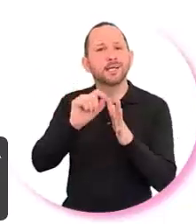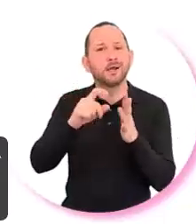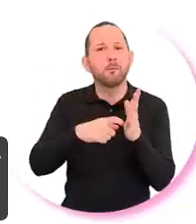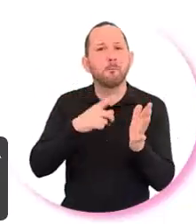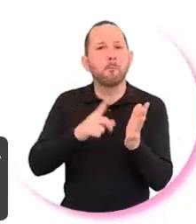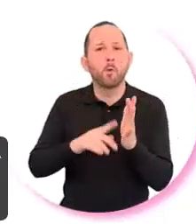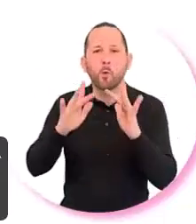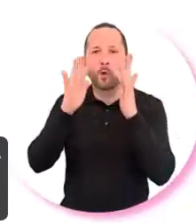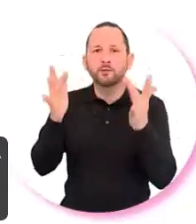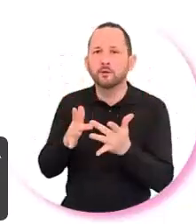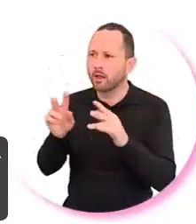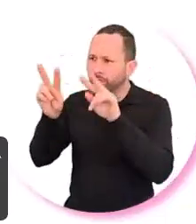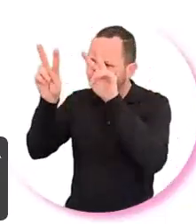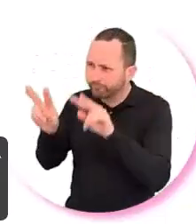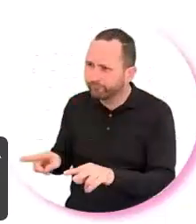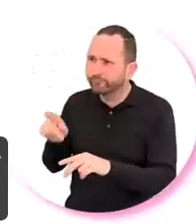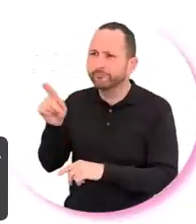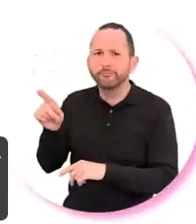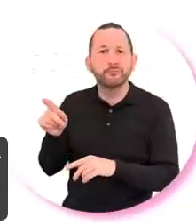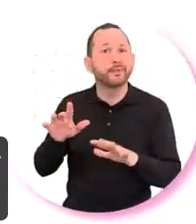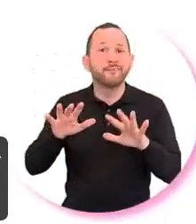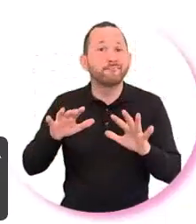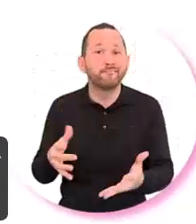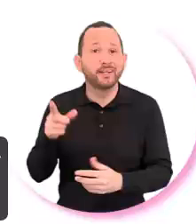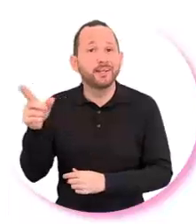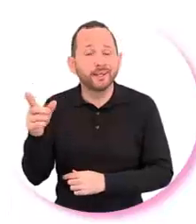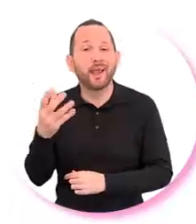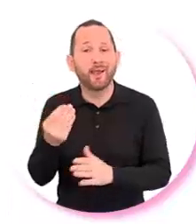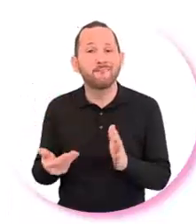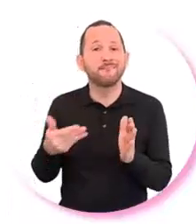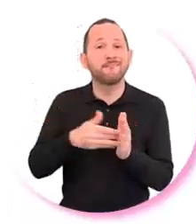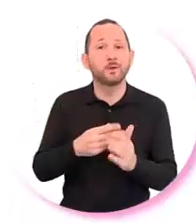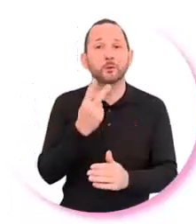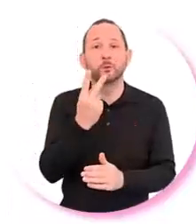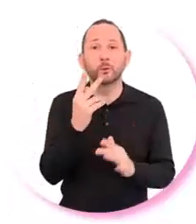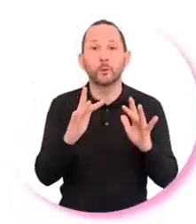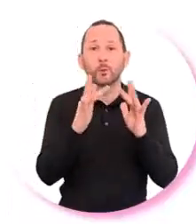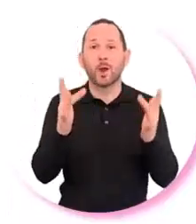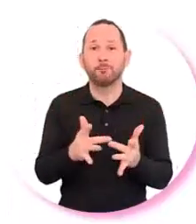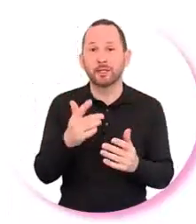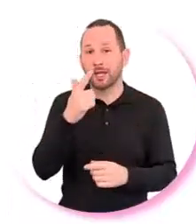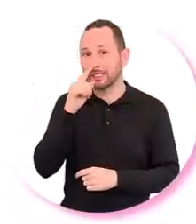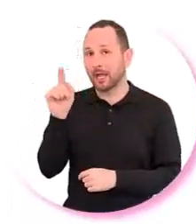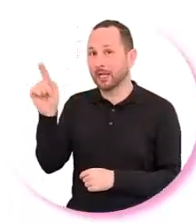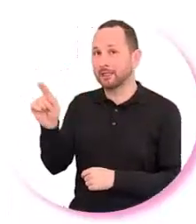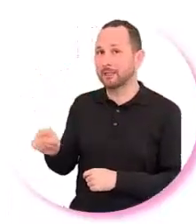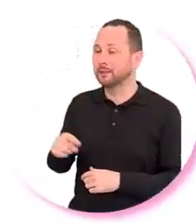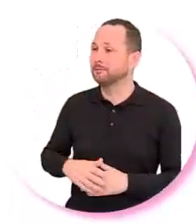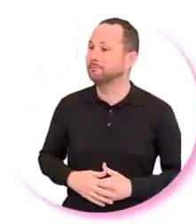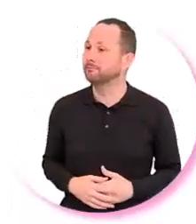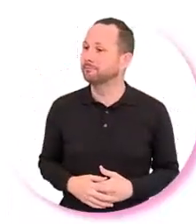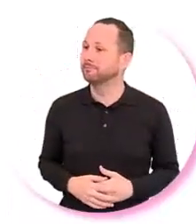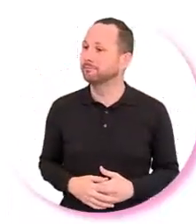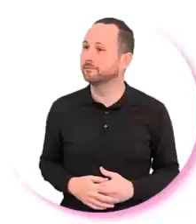fertility portal. If not, the web addresses are Liverpool,